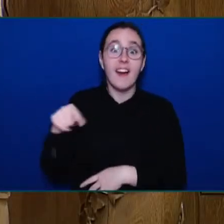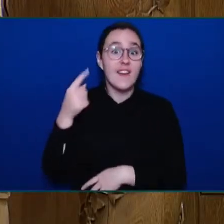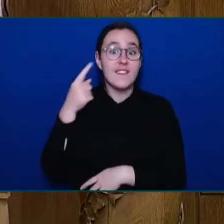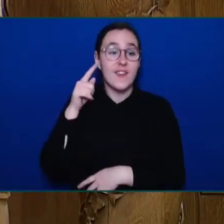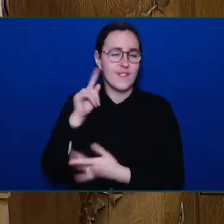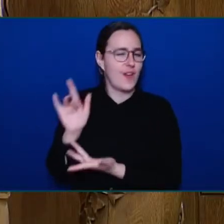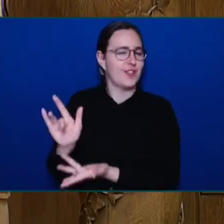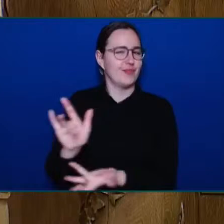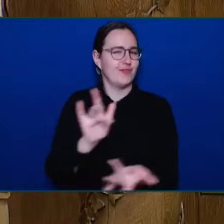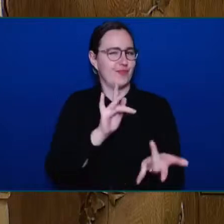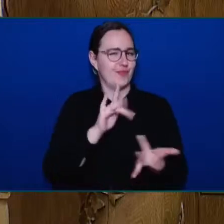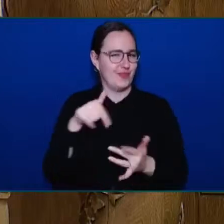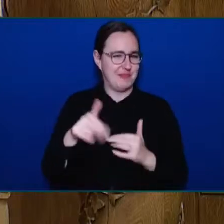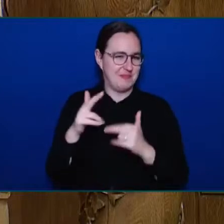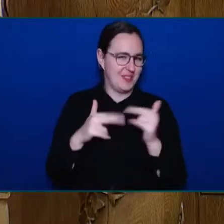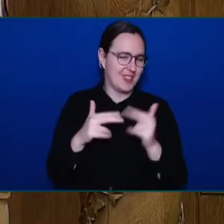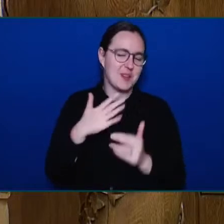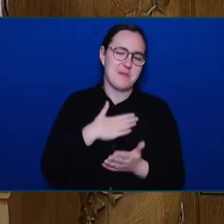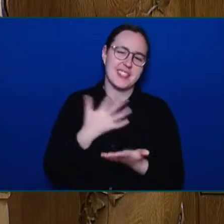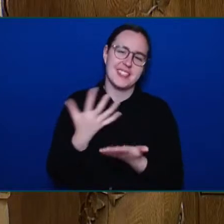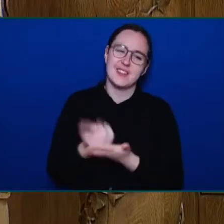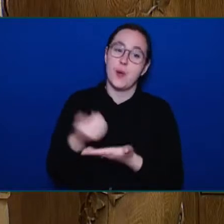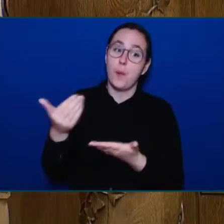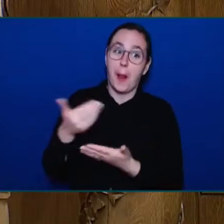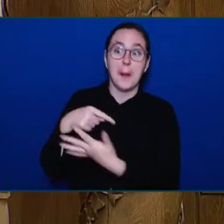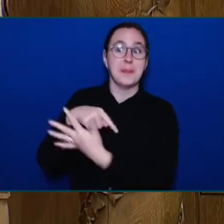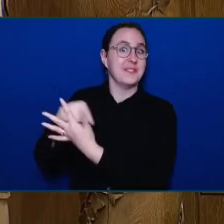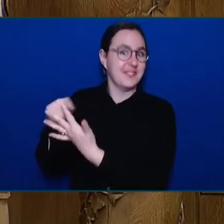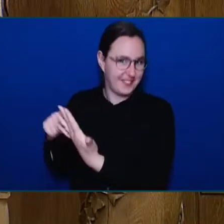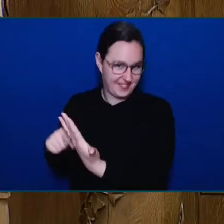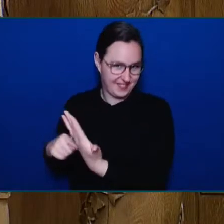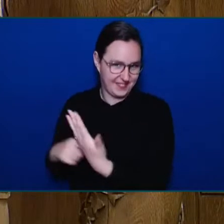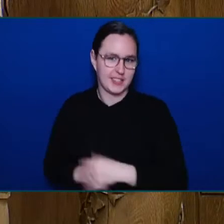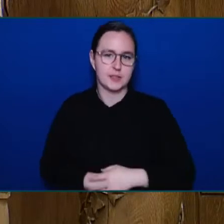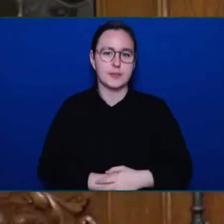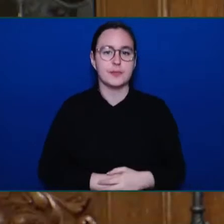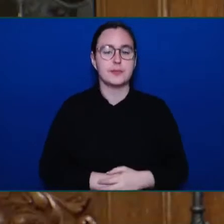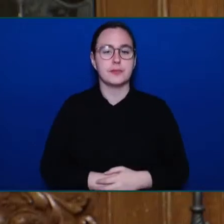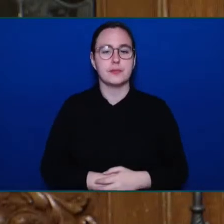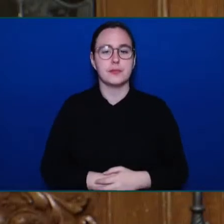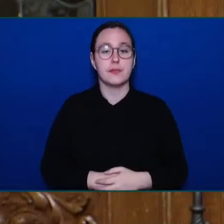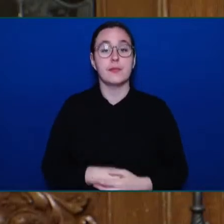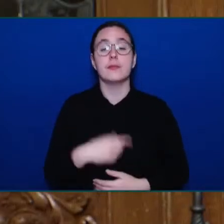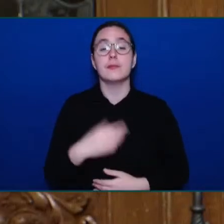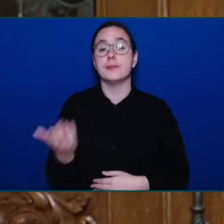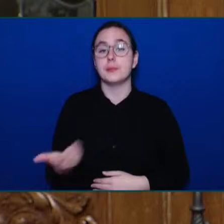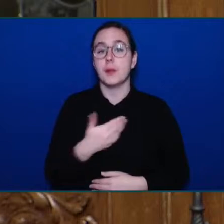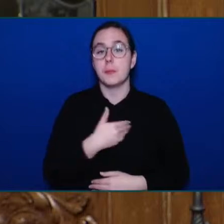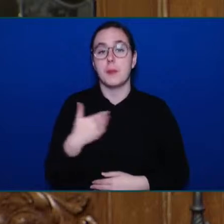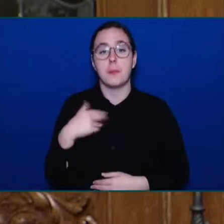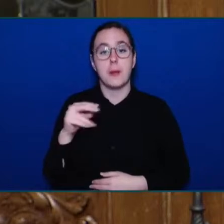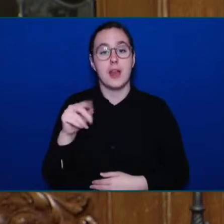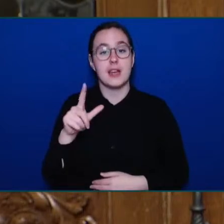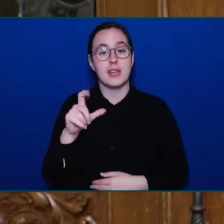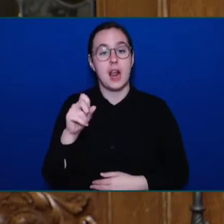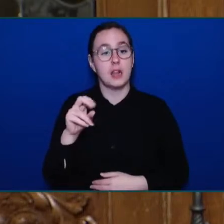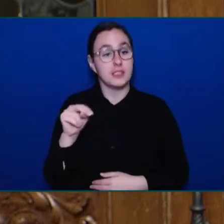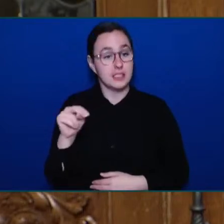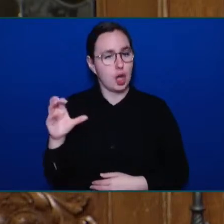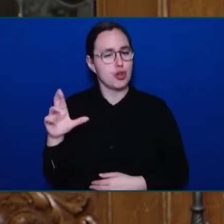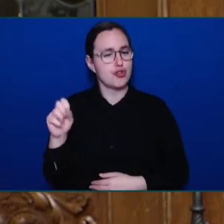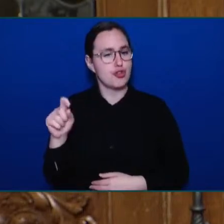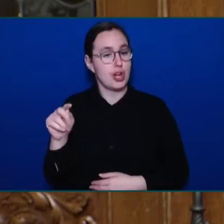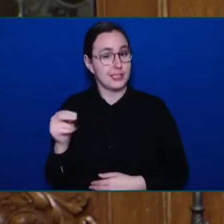Member for Nelson Creston. Thank you, Speaker. So I do think I might rival you for having incredible and